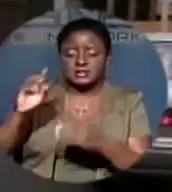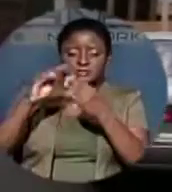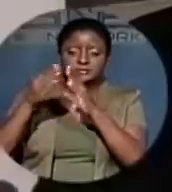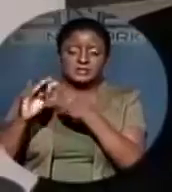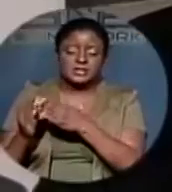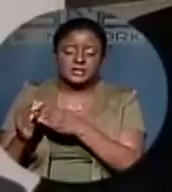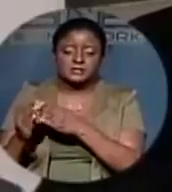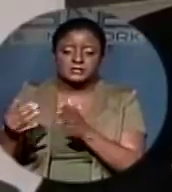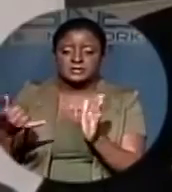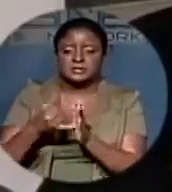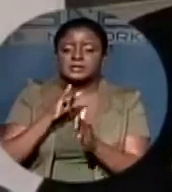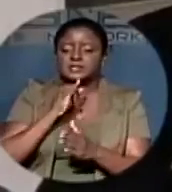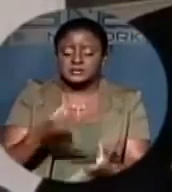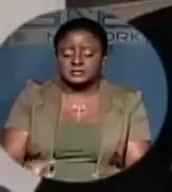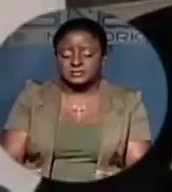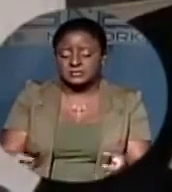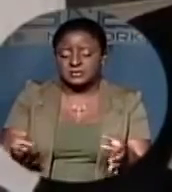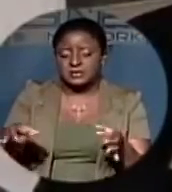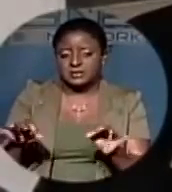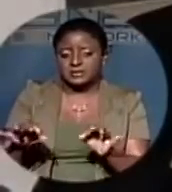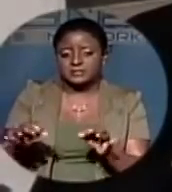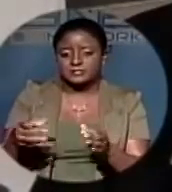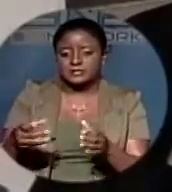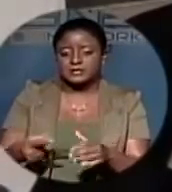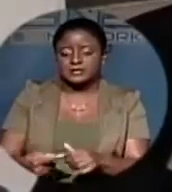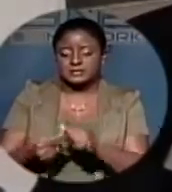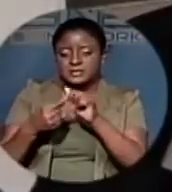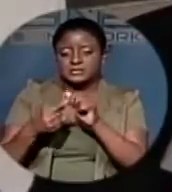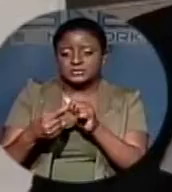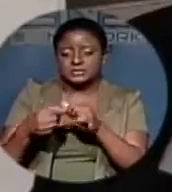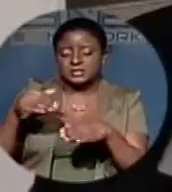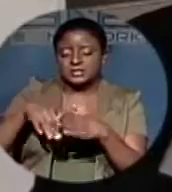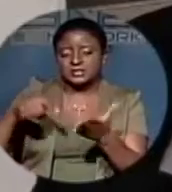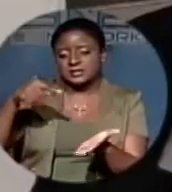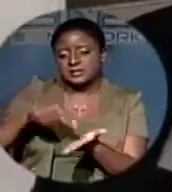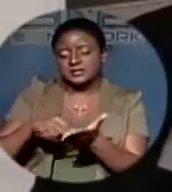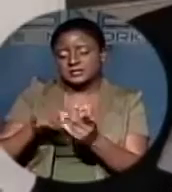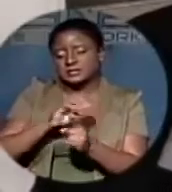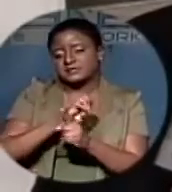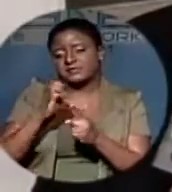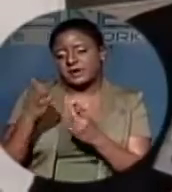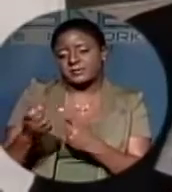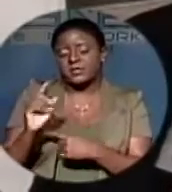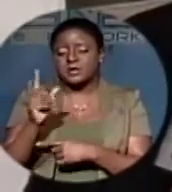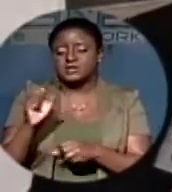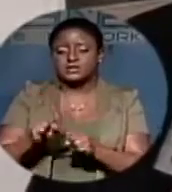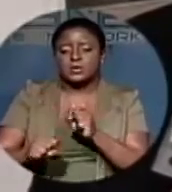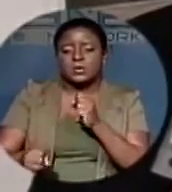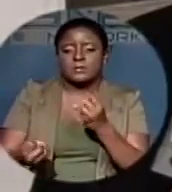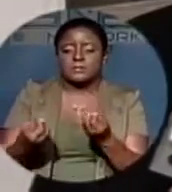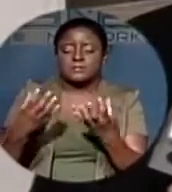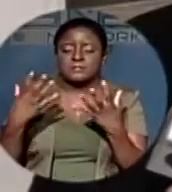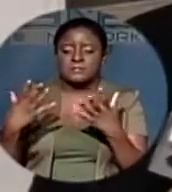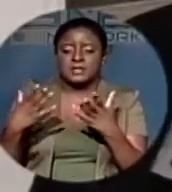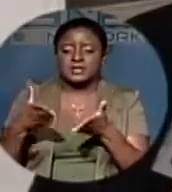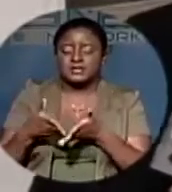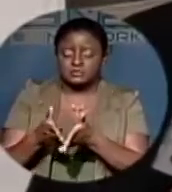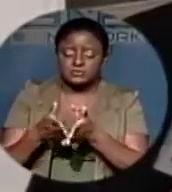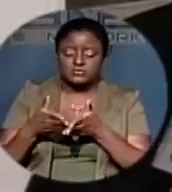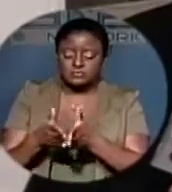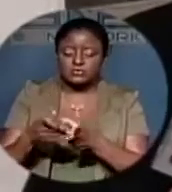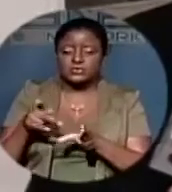important, especially in this particular environment where we have so many cruise passengers who are on the ground at the same